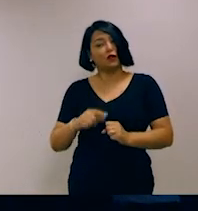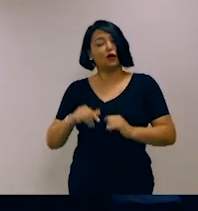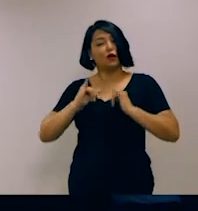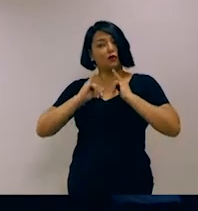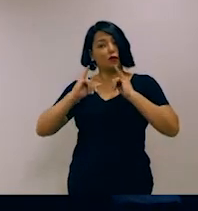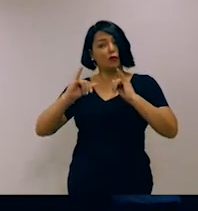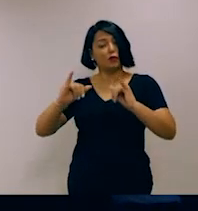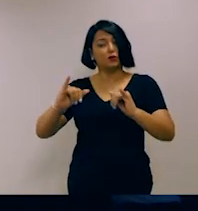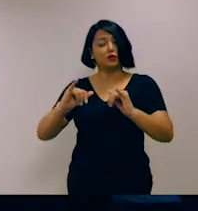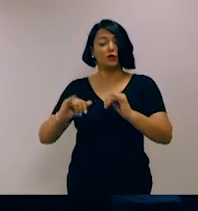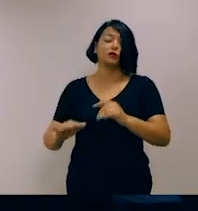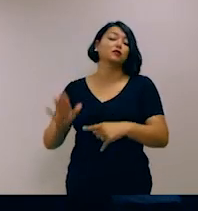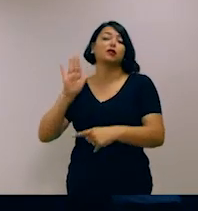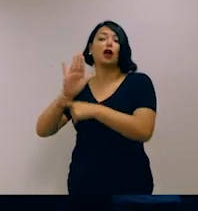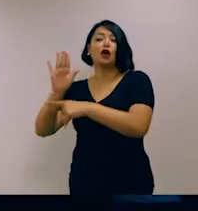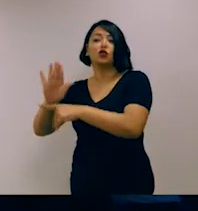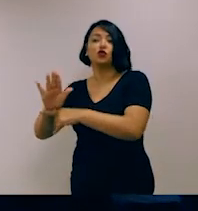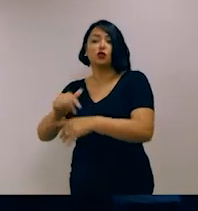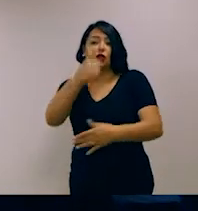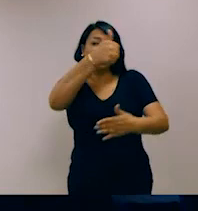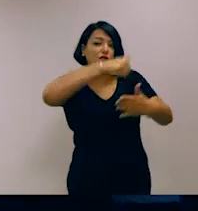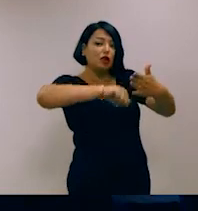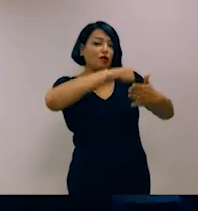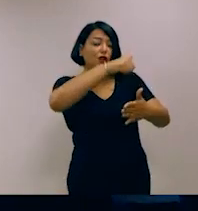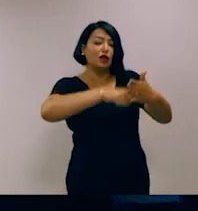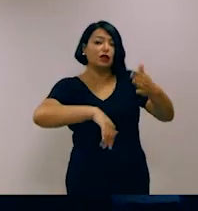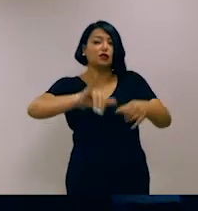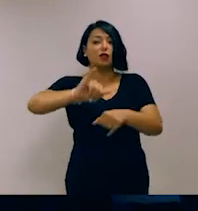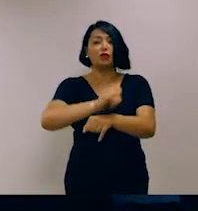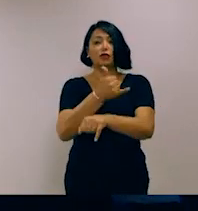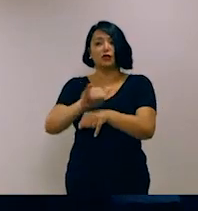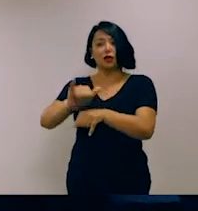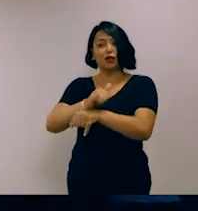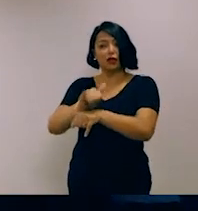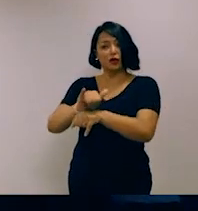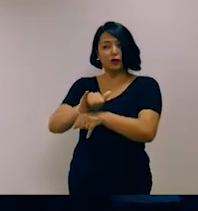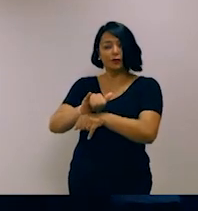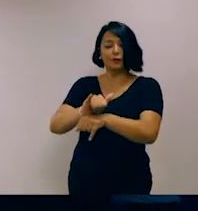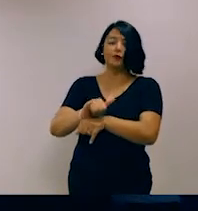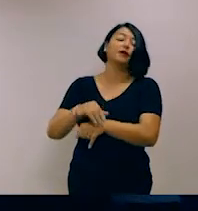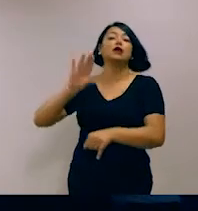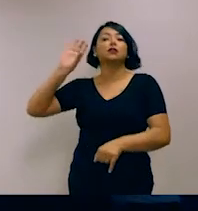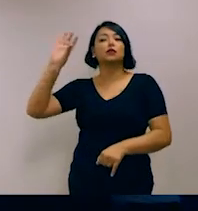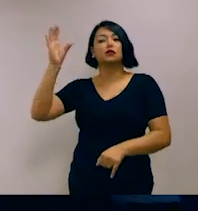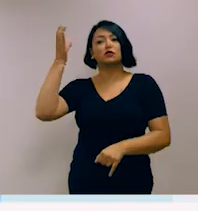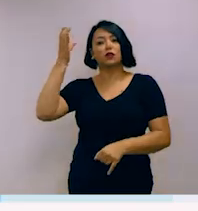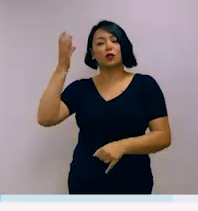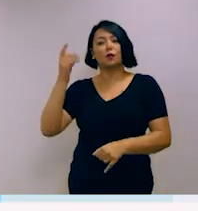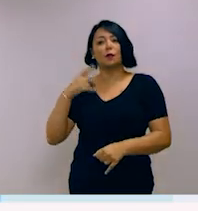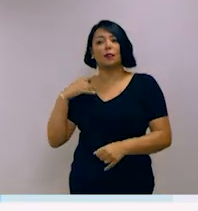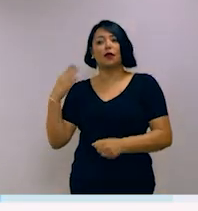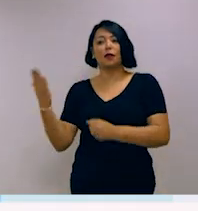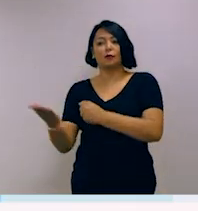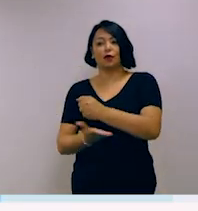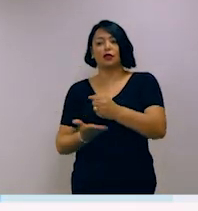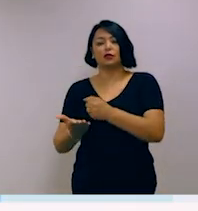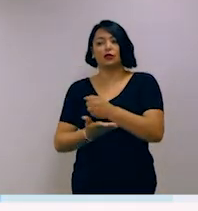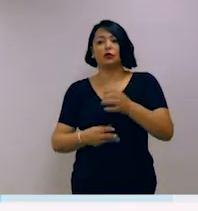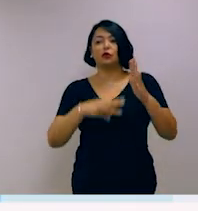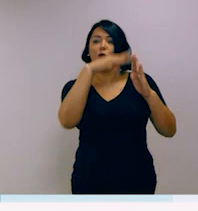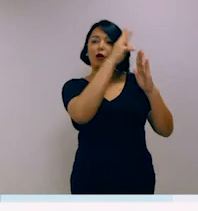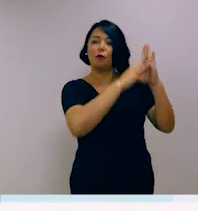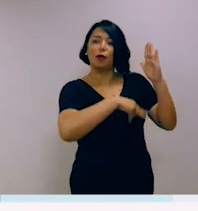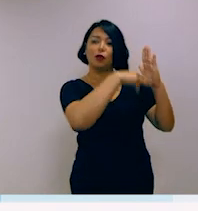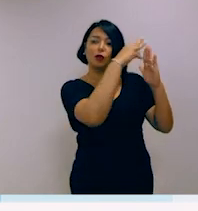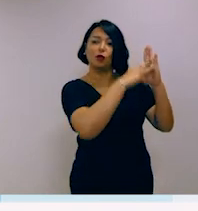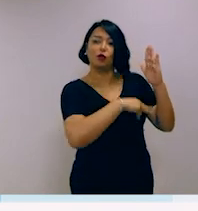to support the decision-making process and the strategic decision-making process. So our solution is based